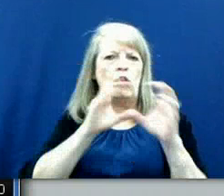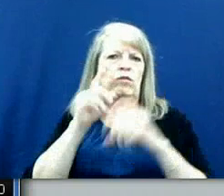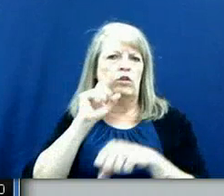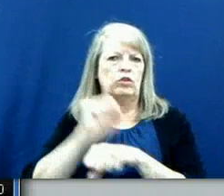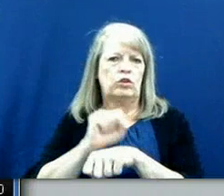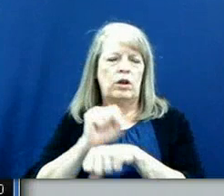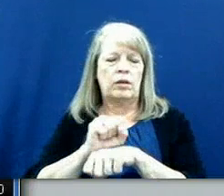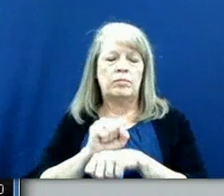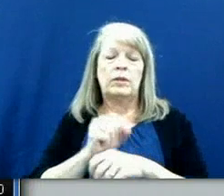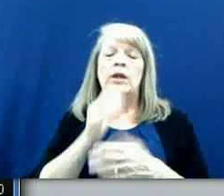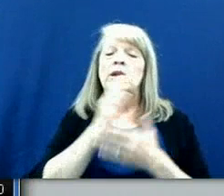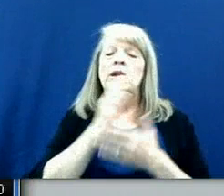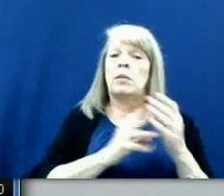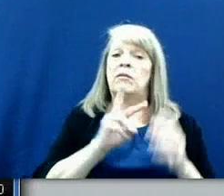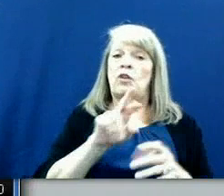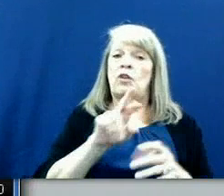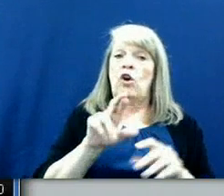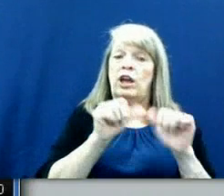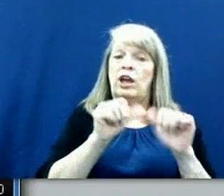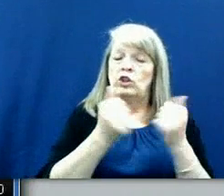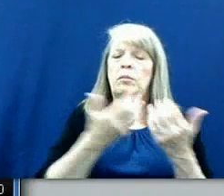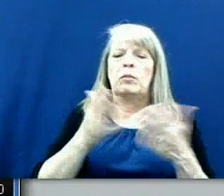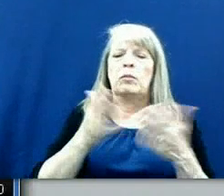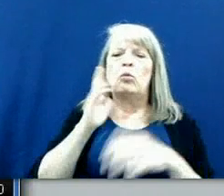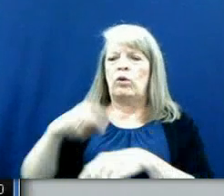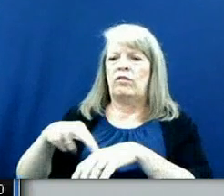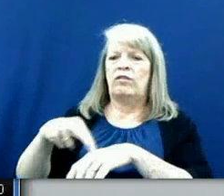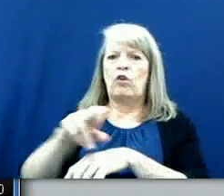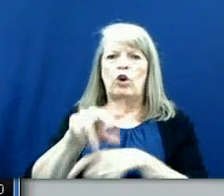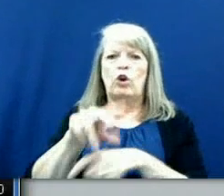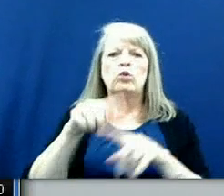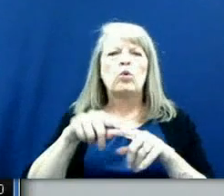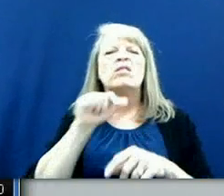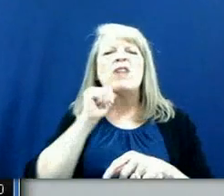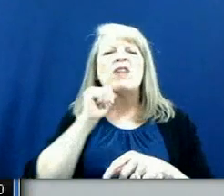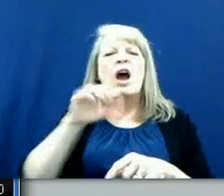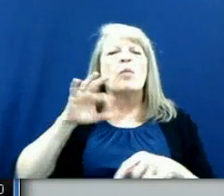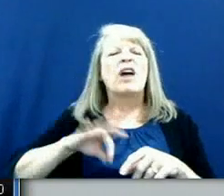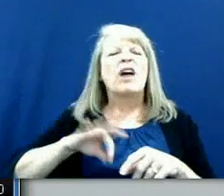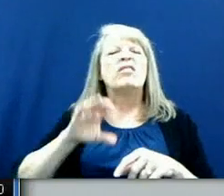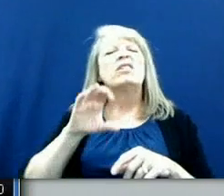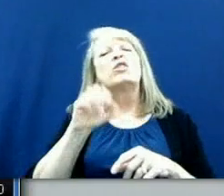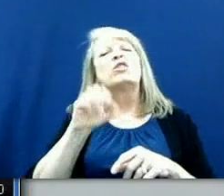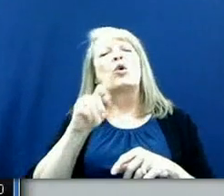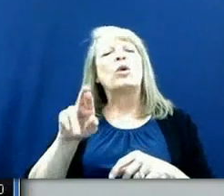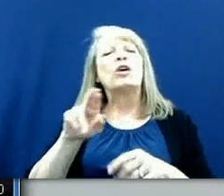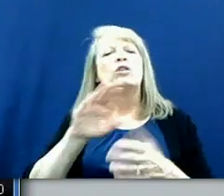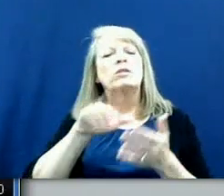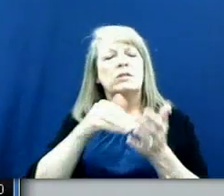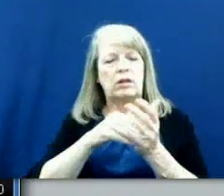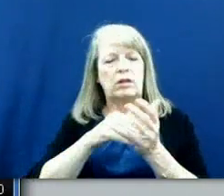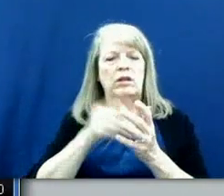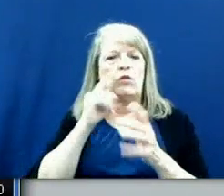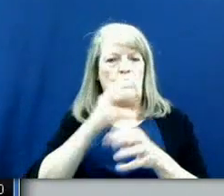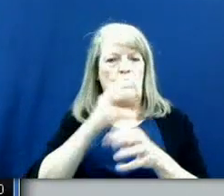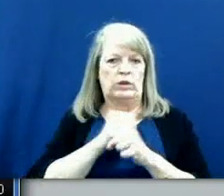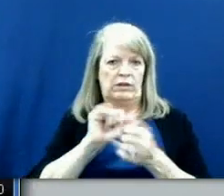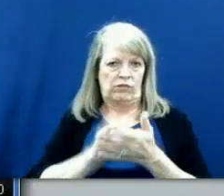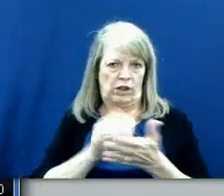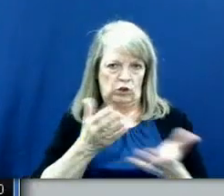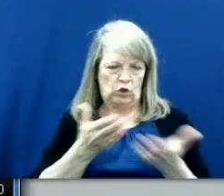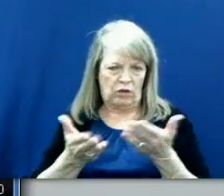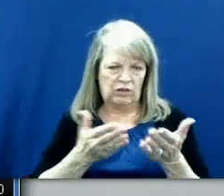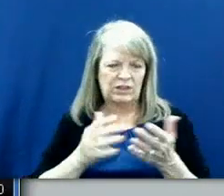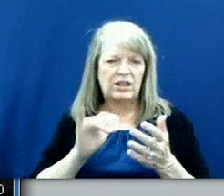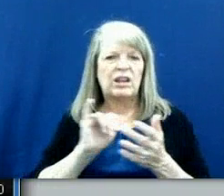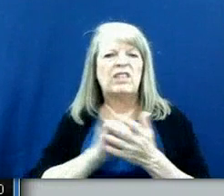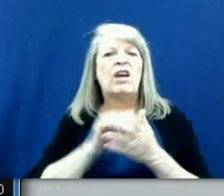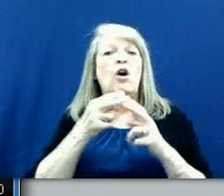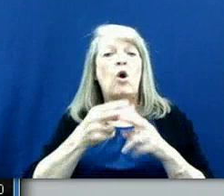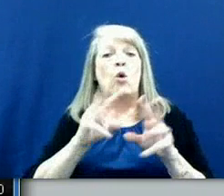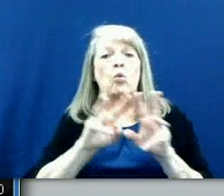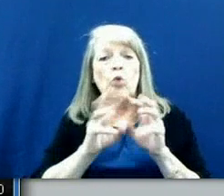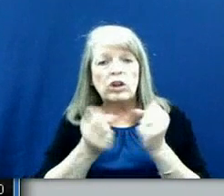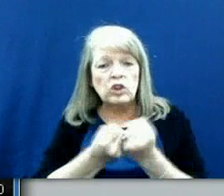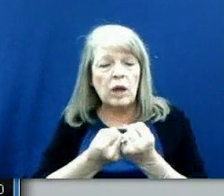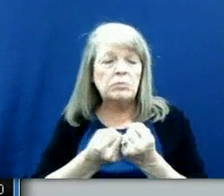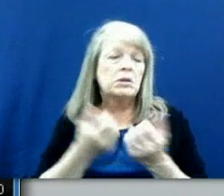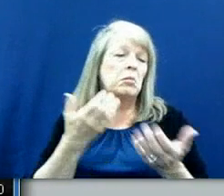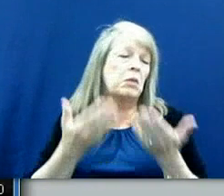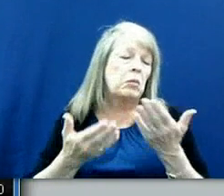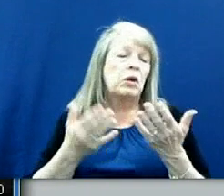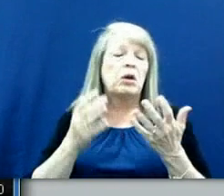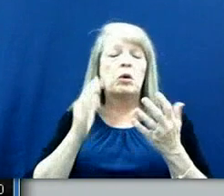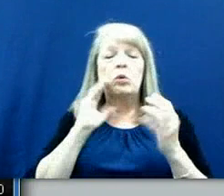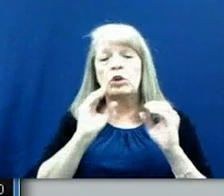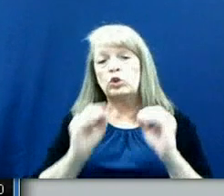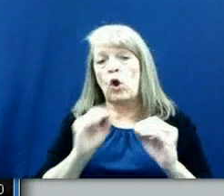agencies may refer clients to nonprofits or career centers for these services. Such workshops might be taught